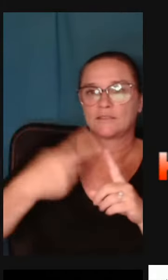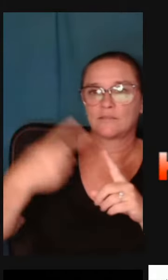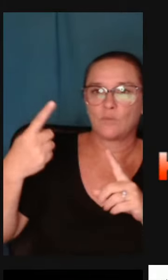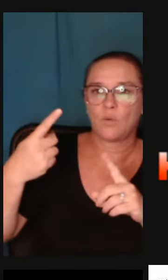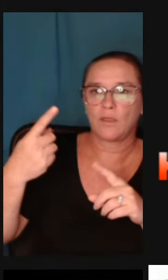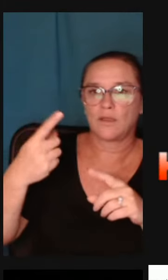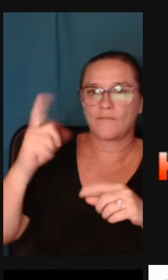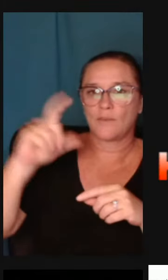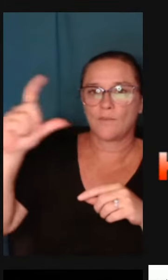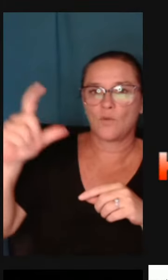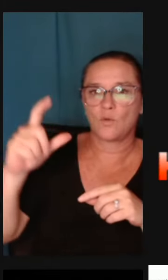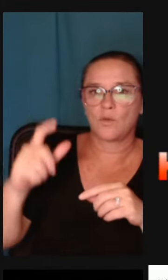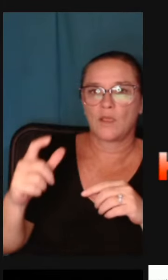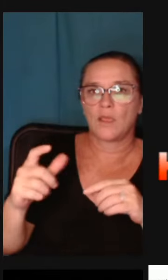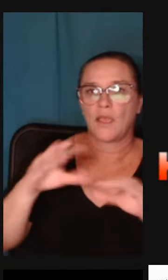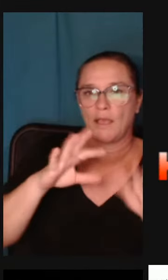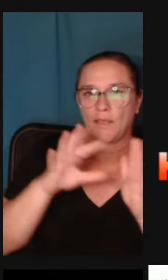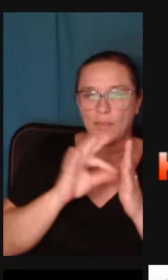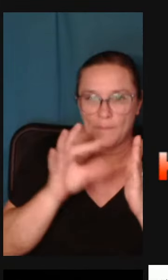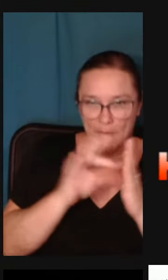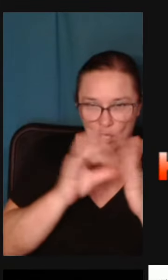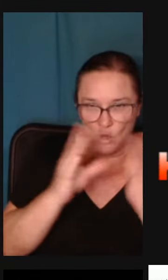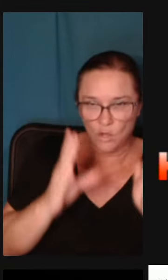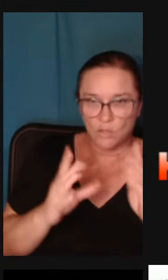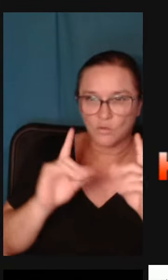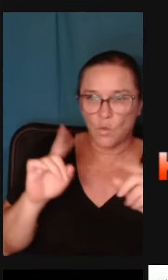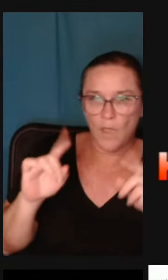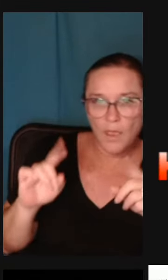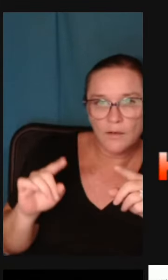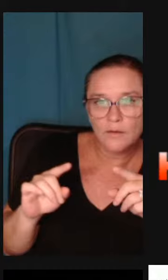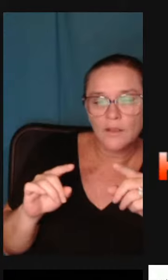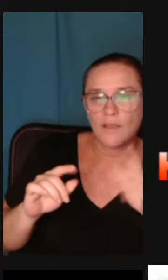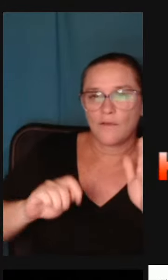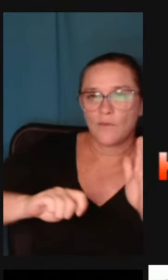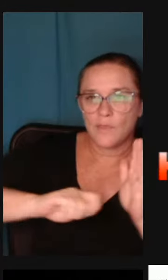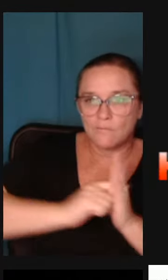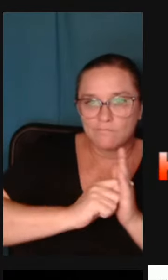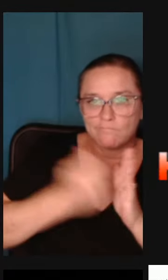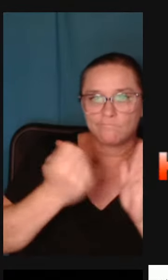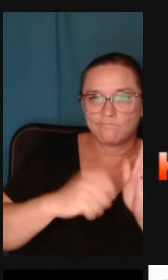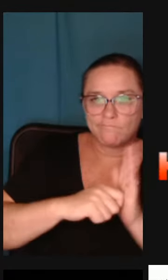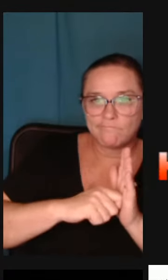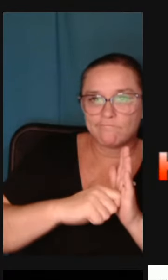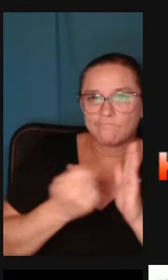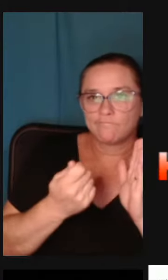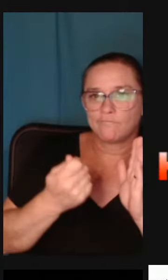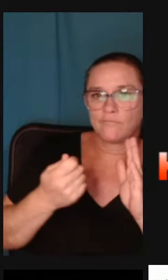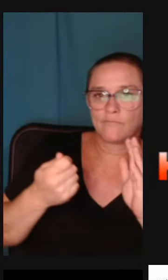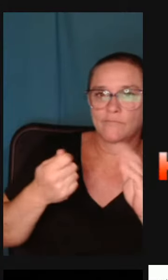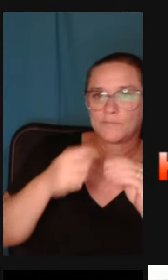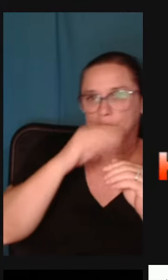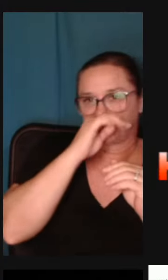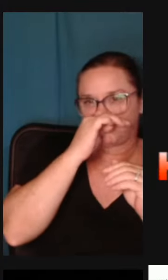beach with their sacks for gathering and knives for prying the opihi shells that were holding fast.